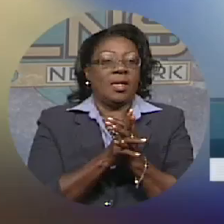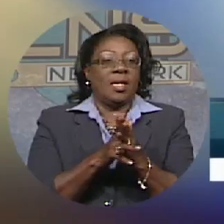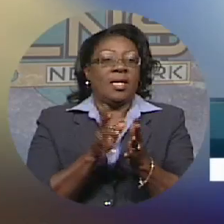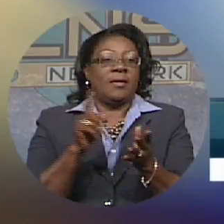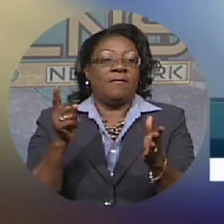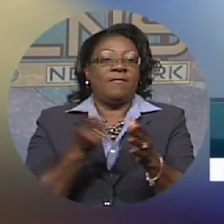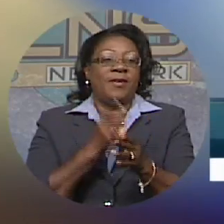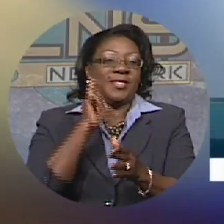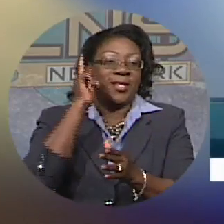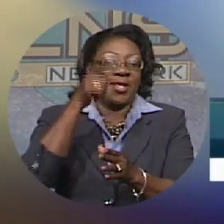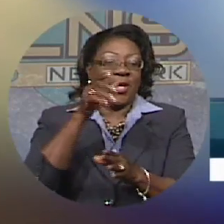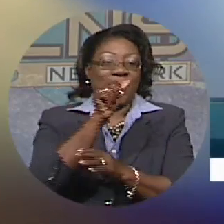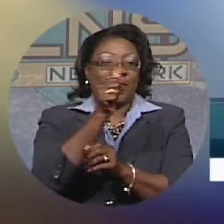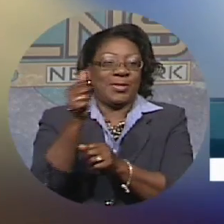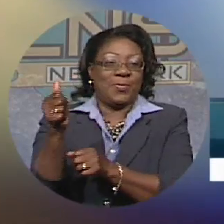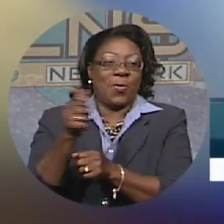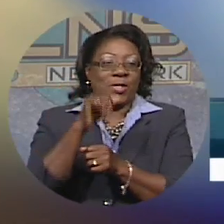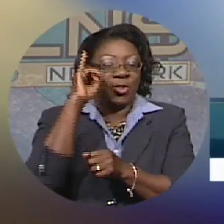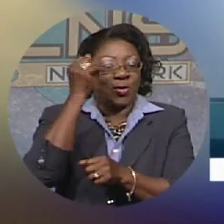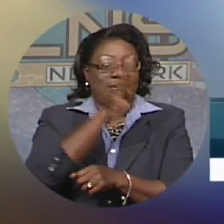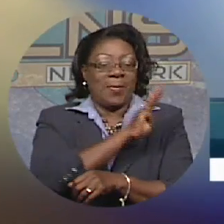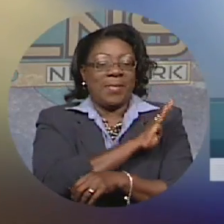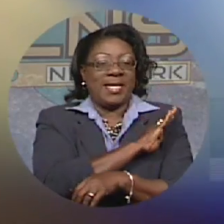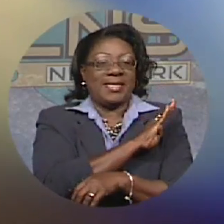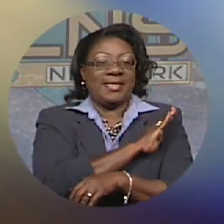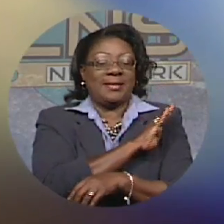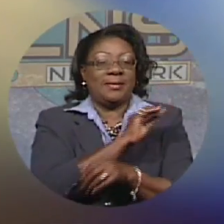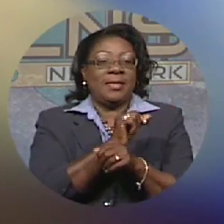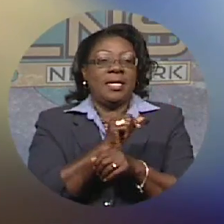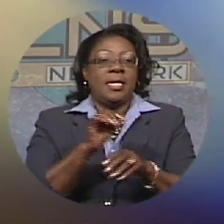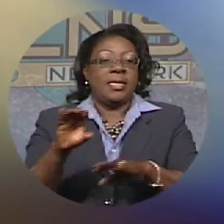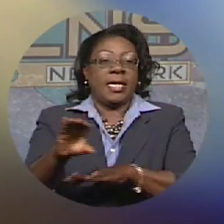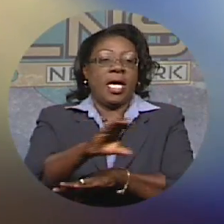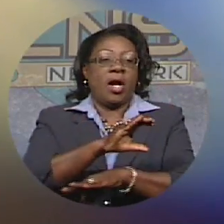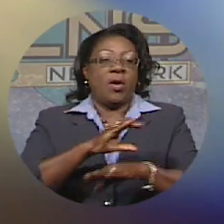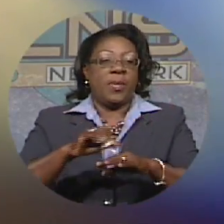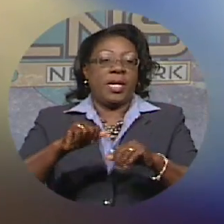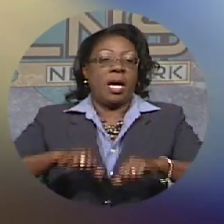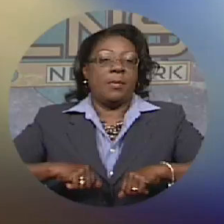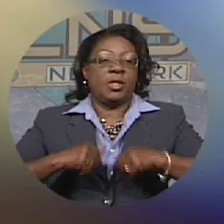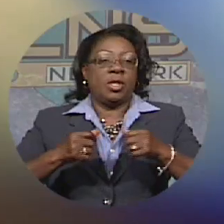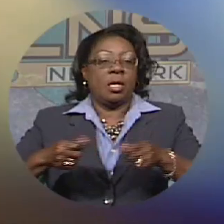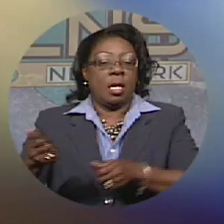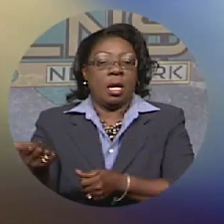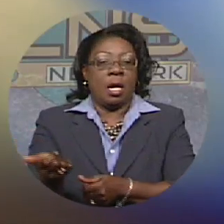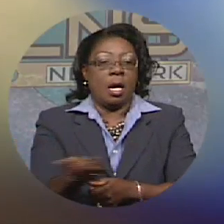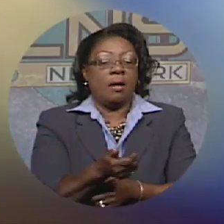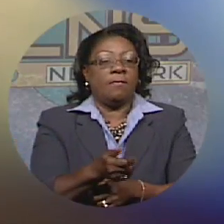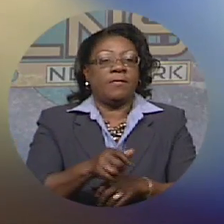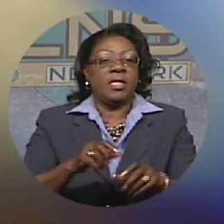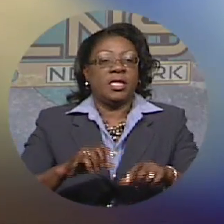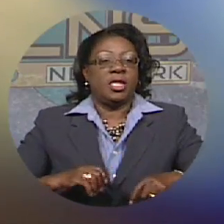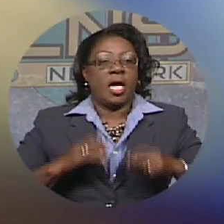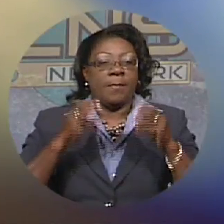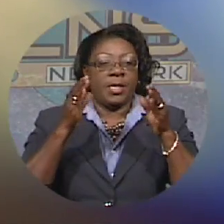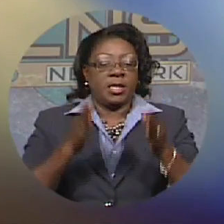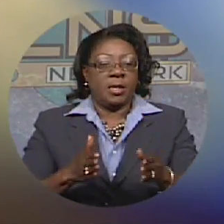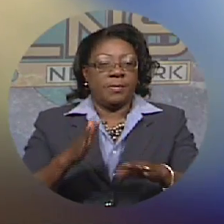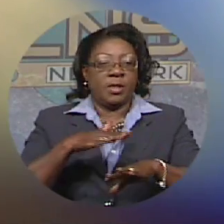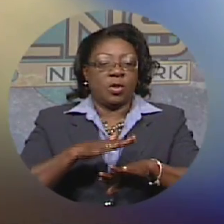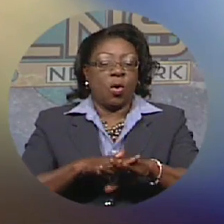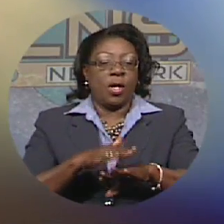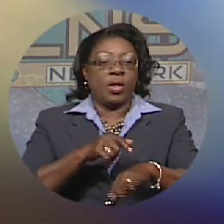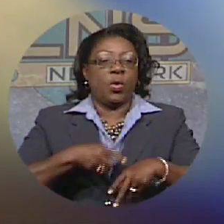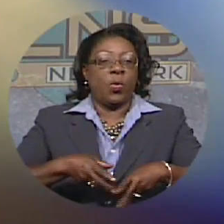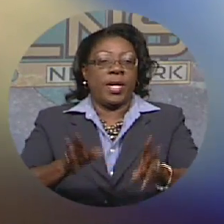This is your first look at sports. I'm Jonathan Benson. The Caribbean Amateur Golf Championships are underway in St. Thomas. Our